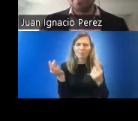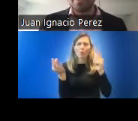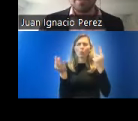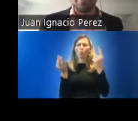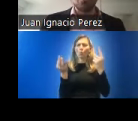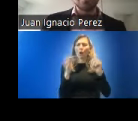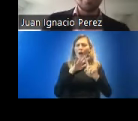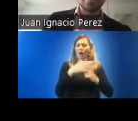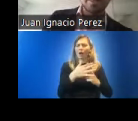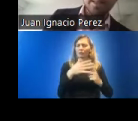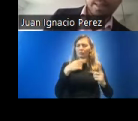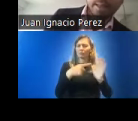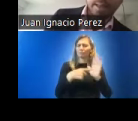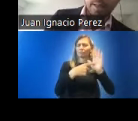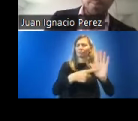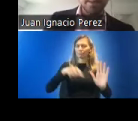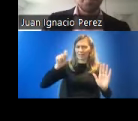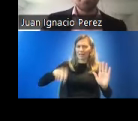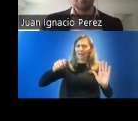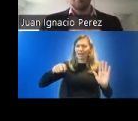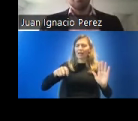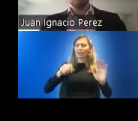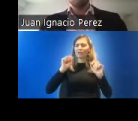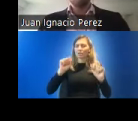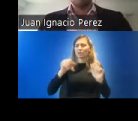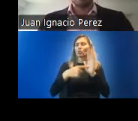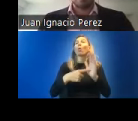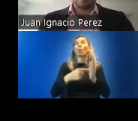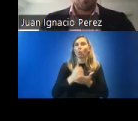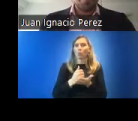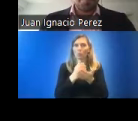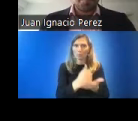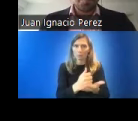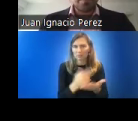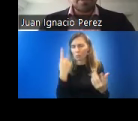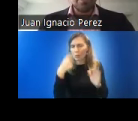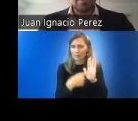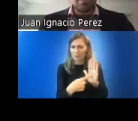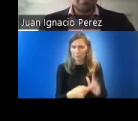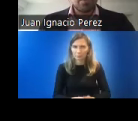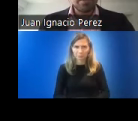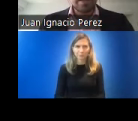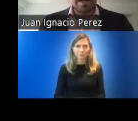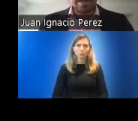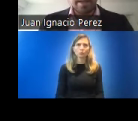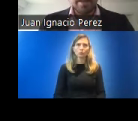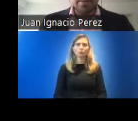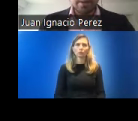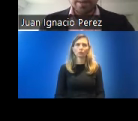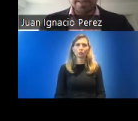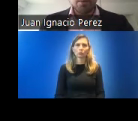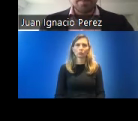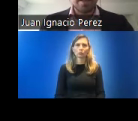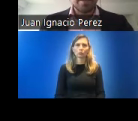case in which this has had an impact, as an example. Of course, I add the link